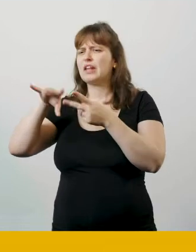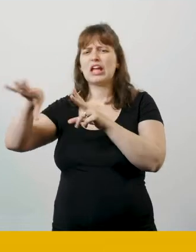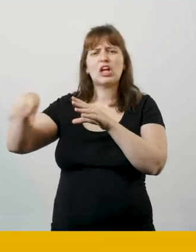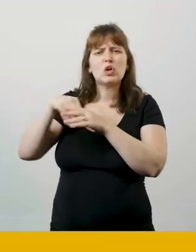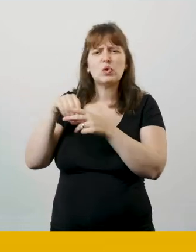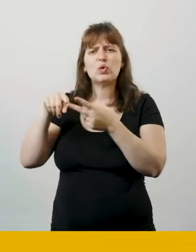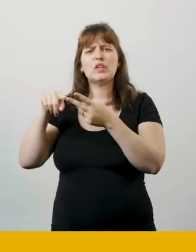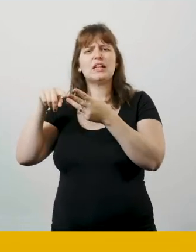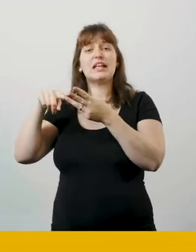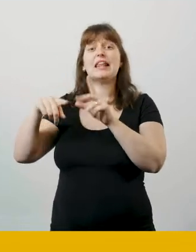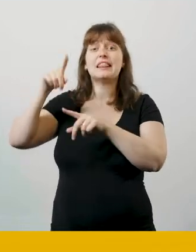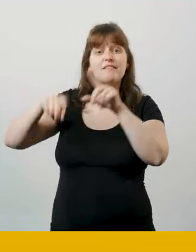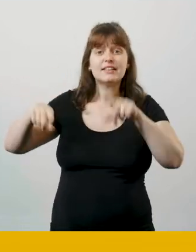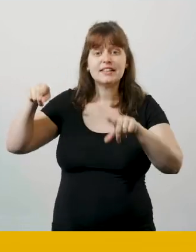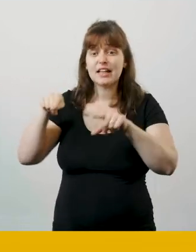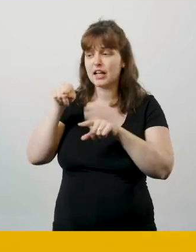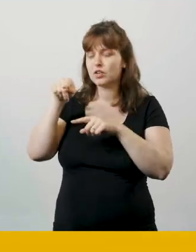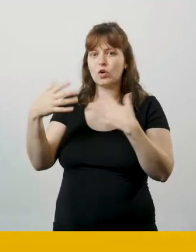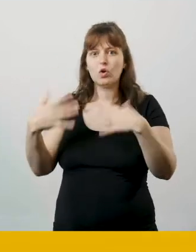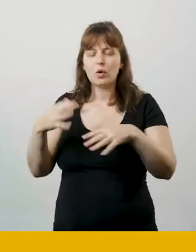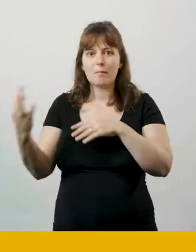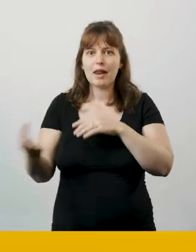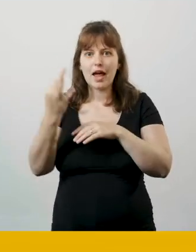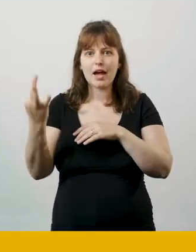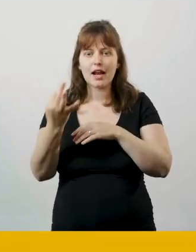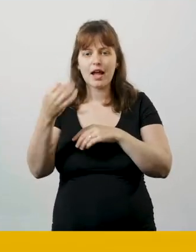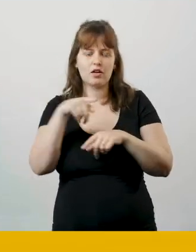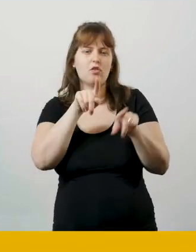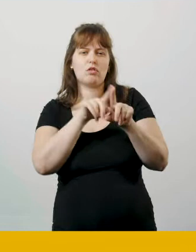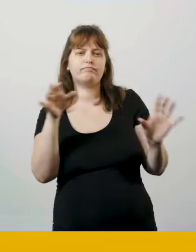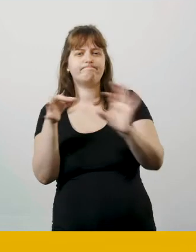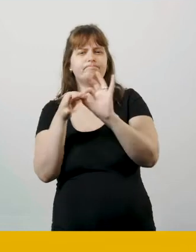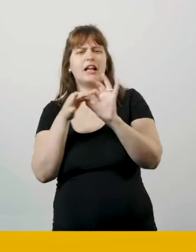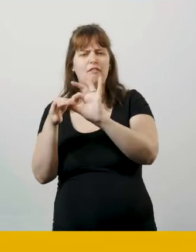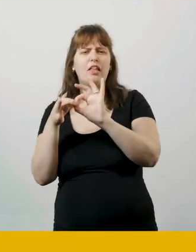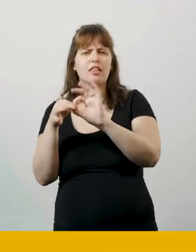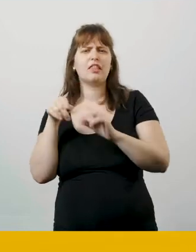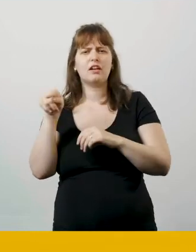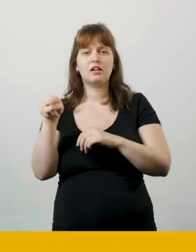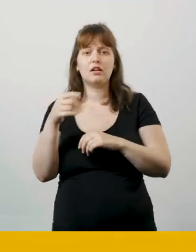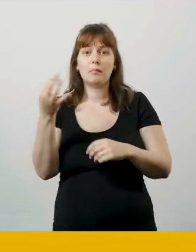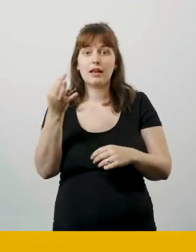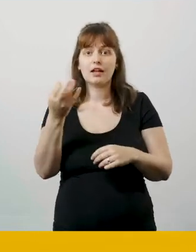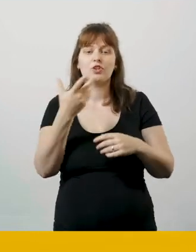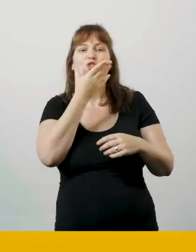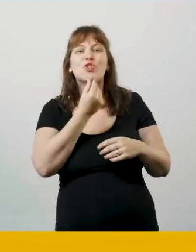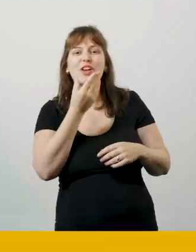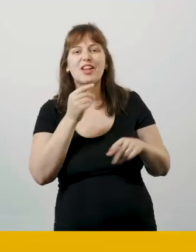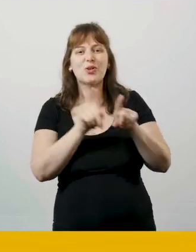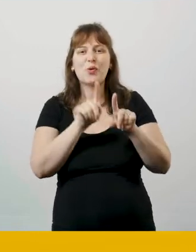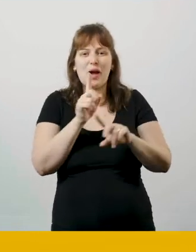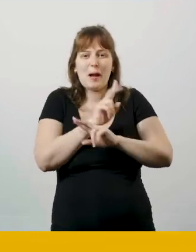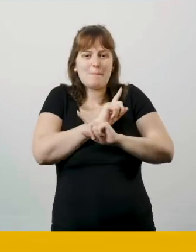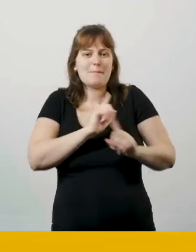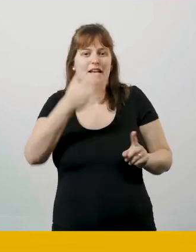inclusion, and diversity are so relevant. It is very important not to forget beauty in